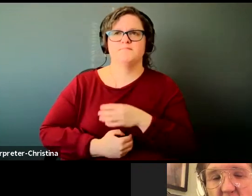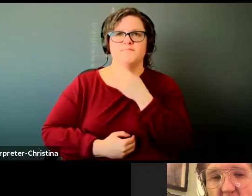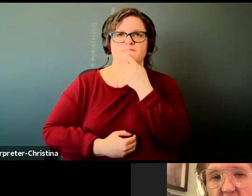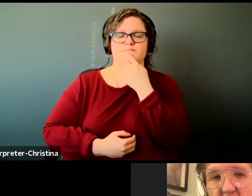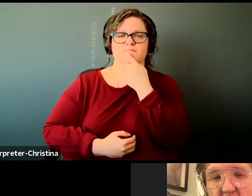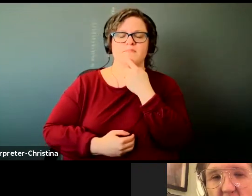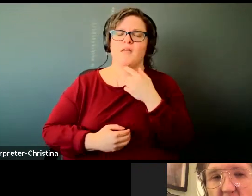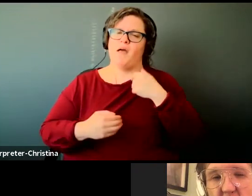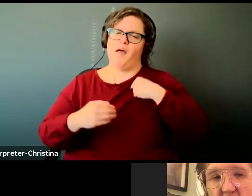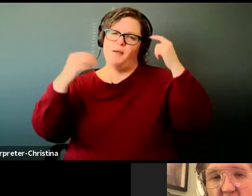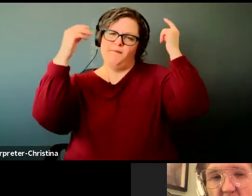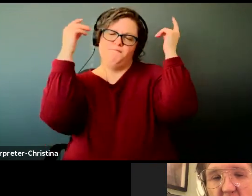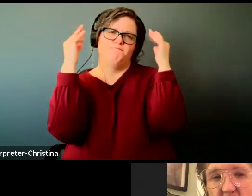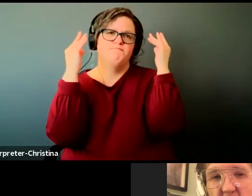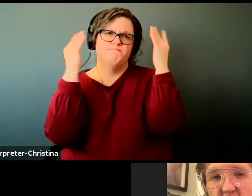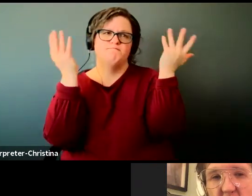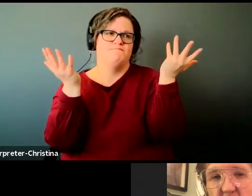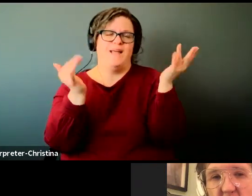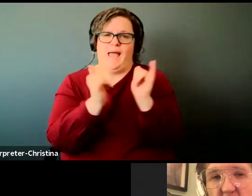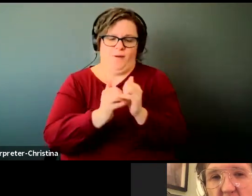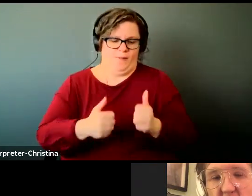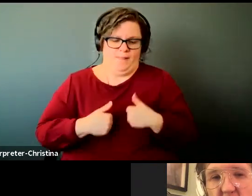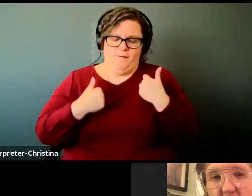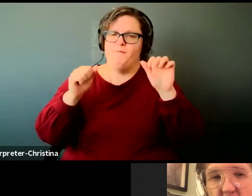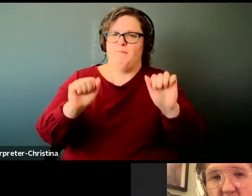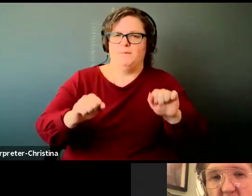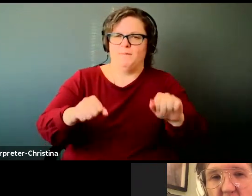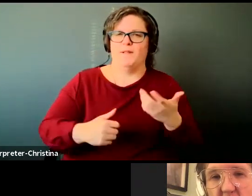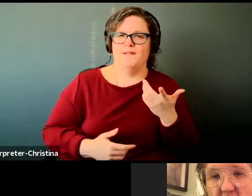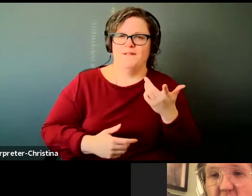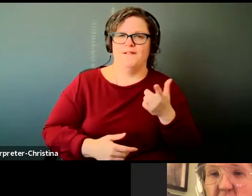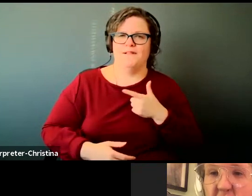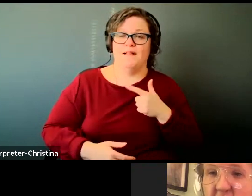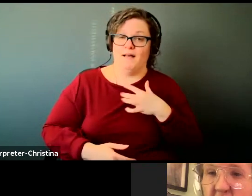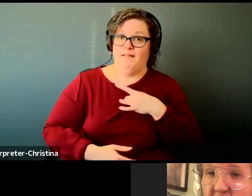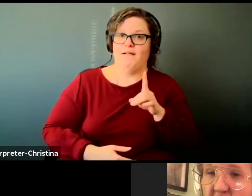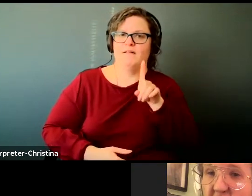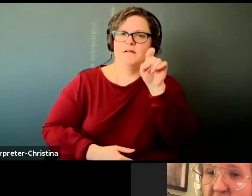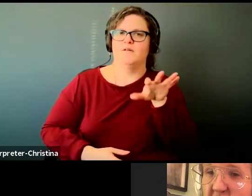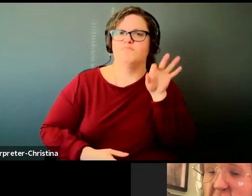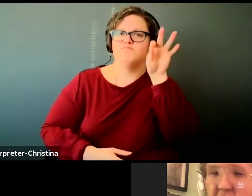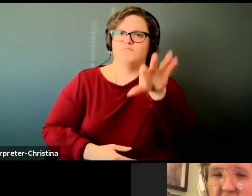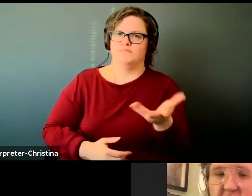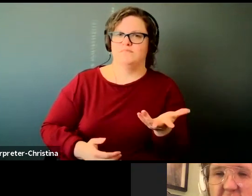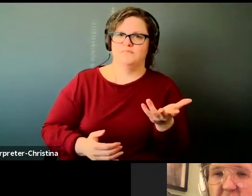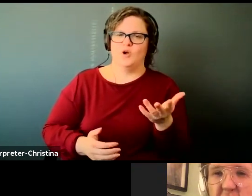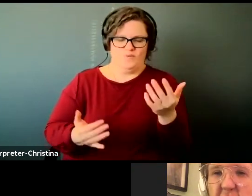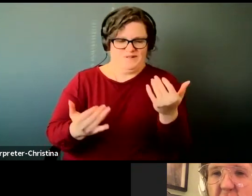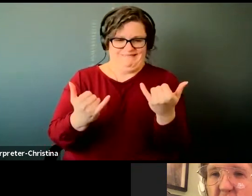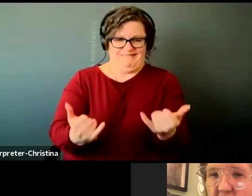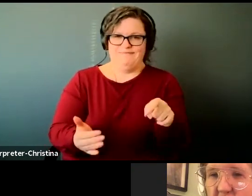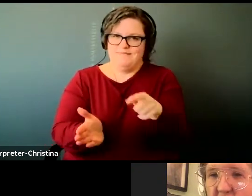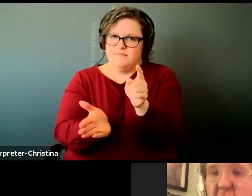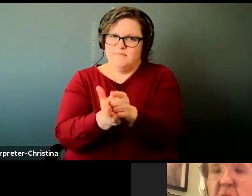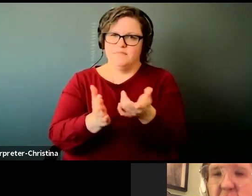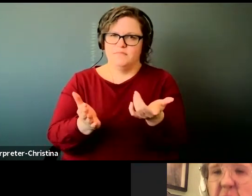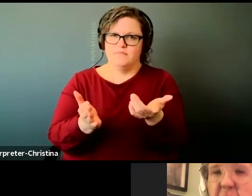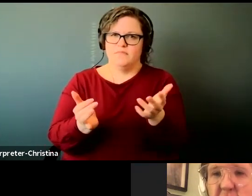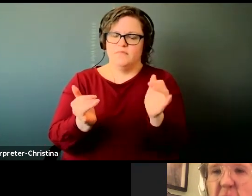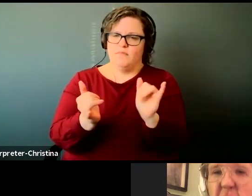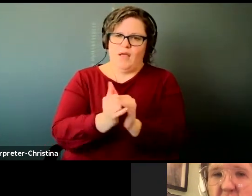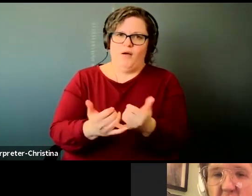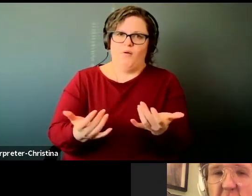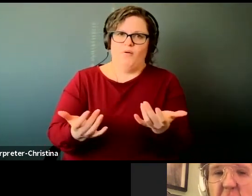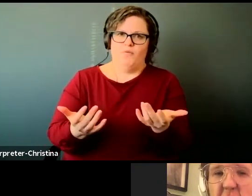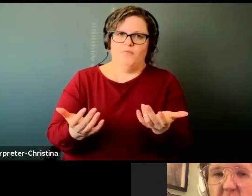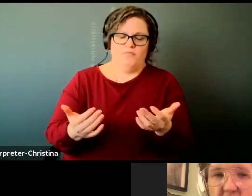possible? What is it that makes whatever it is that we're doing, in this case, in this moment, what makes me being able to give this talk, what